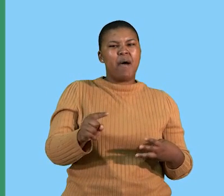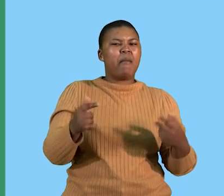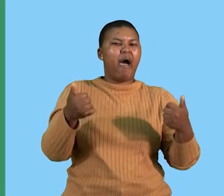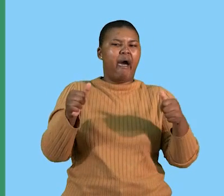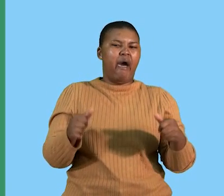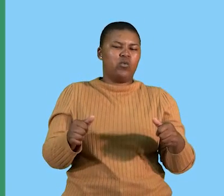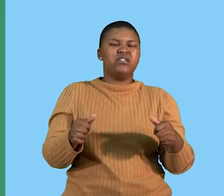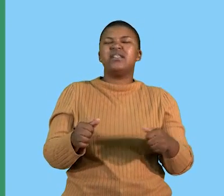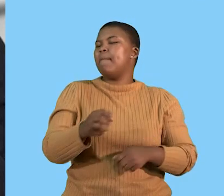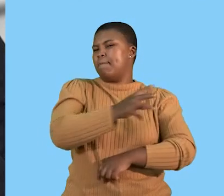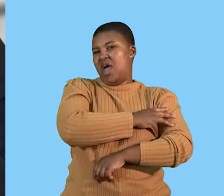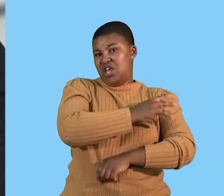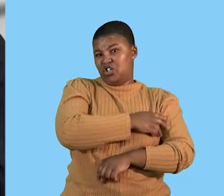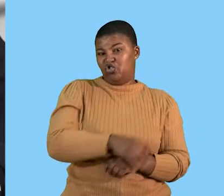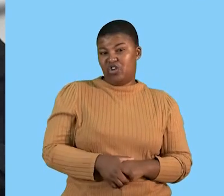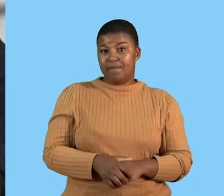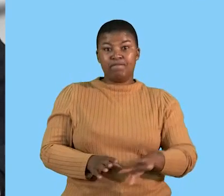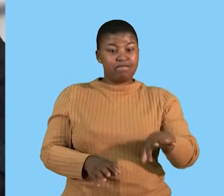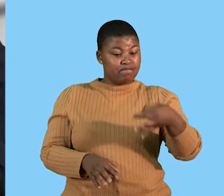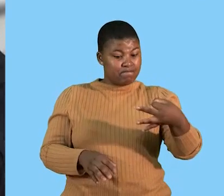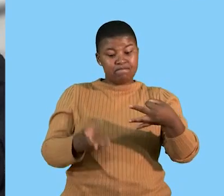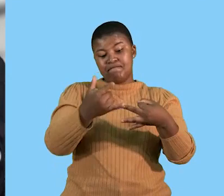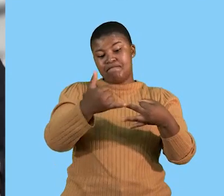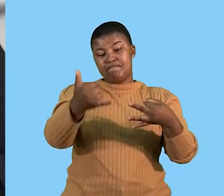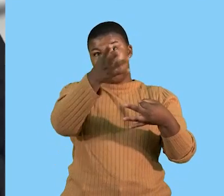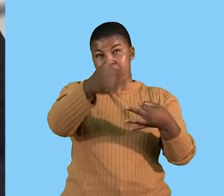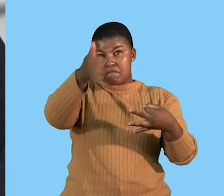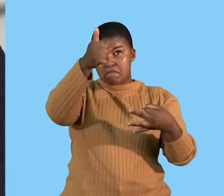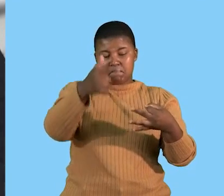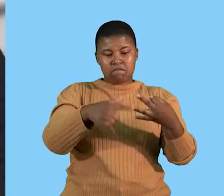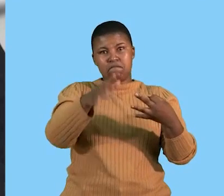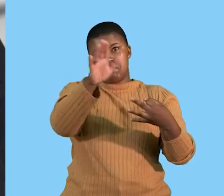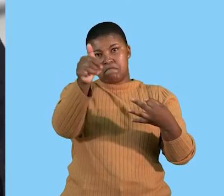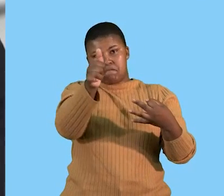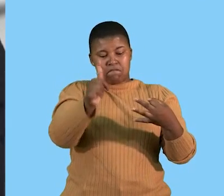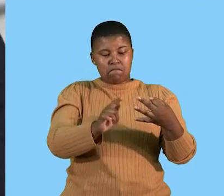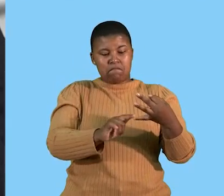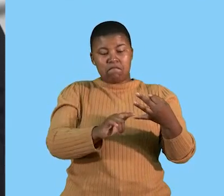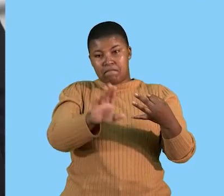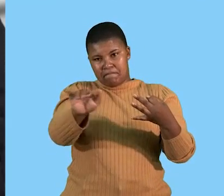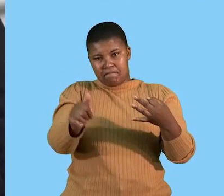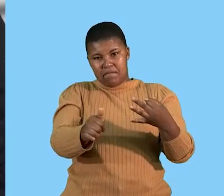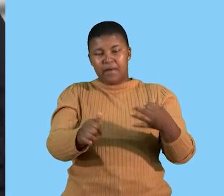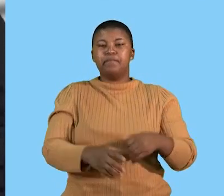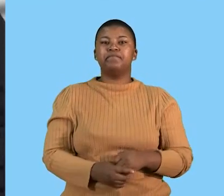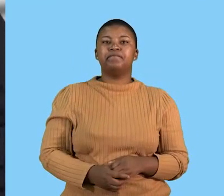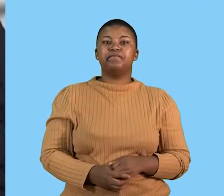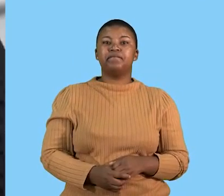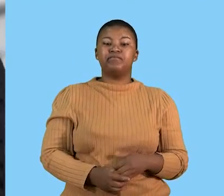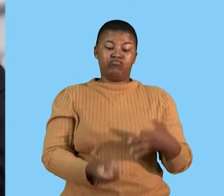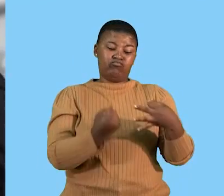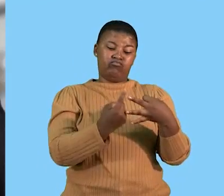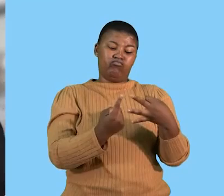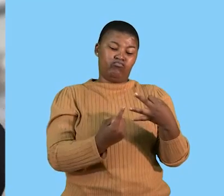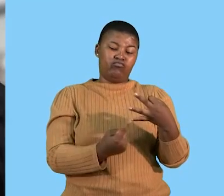levels of management: top, middle, and lower level management. Now, each level of management